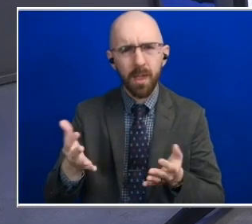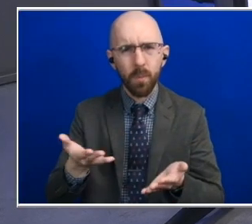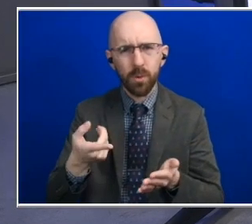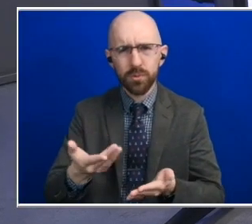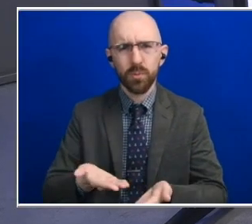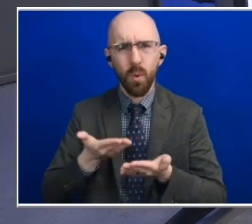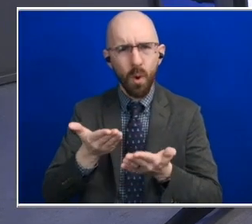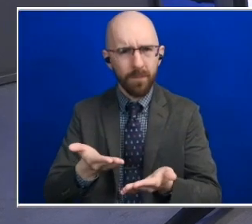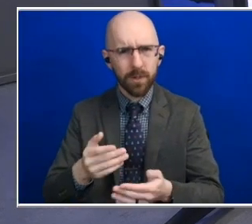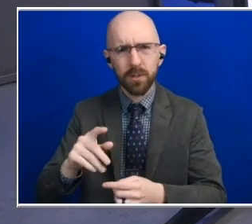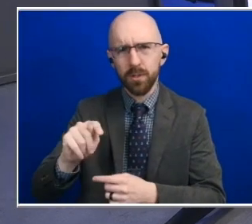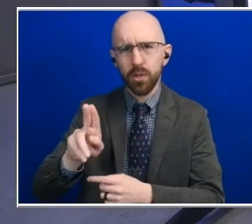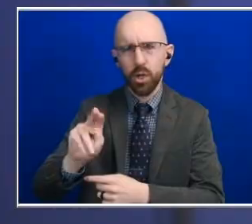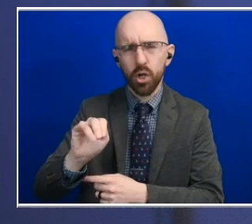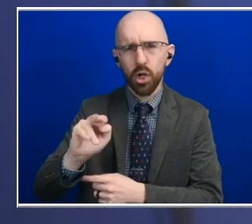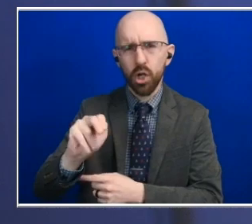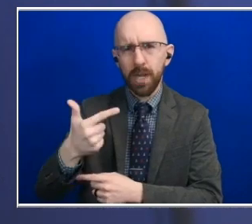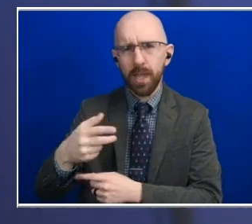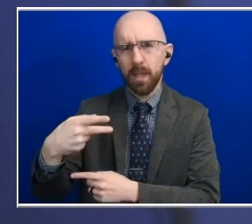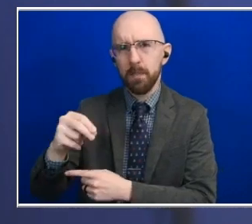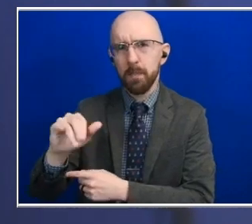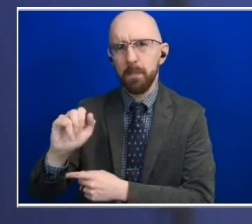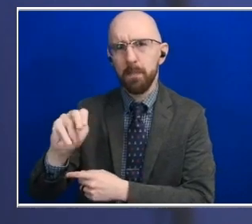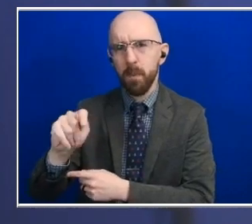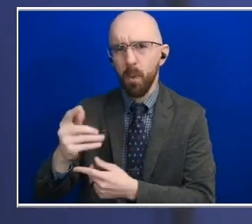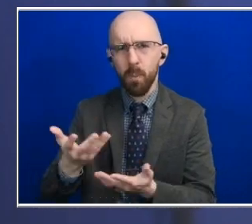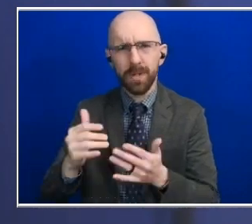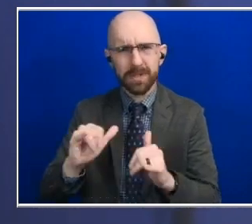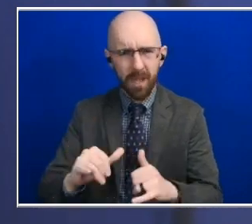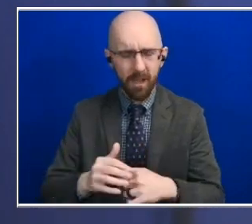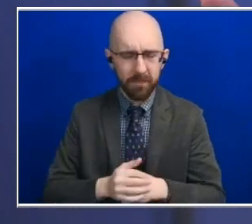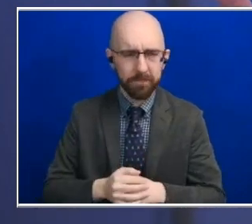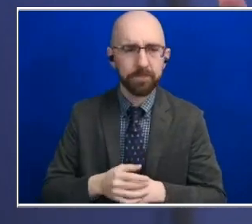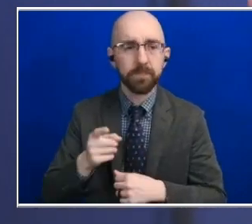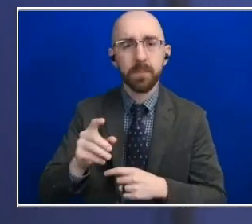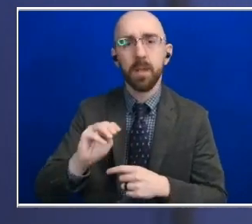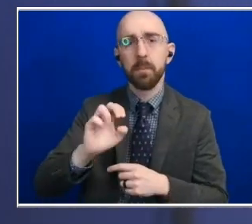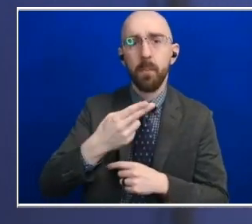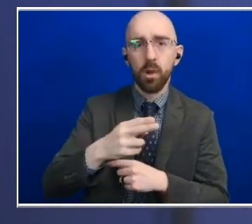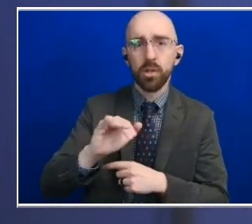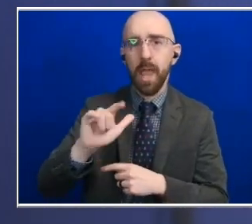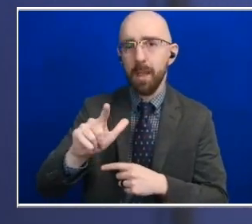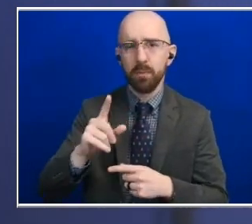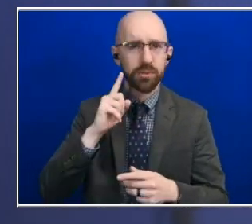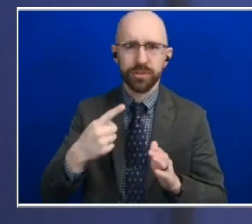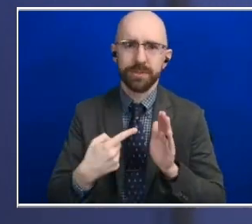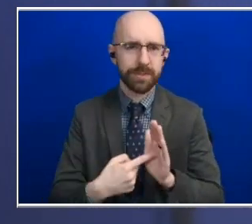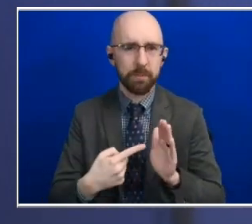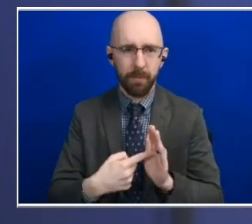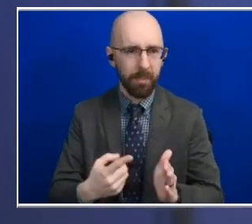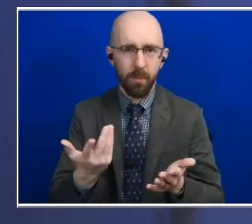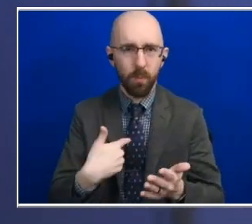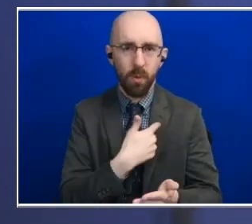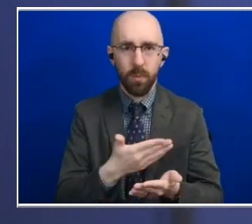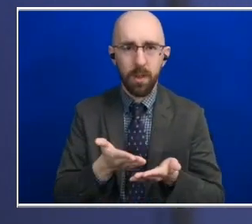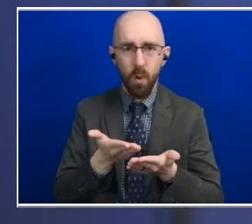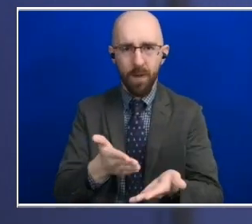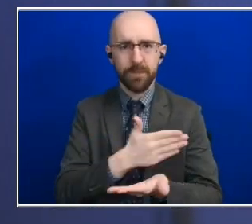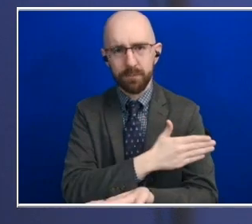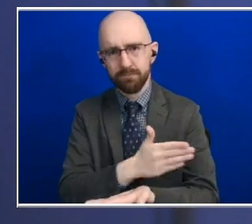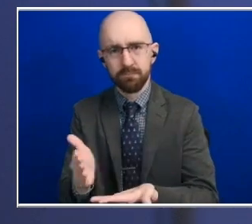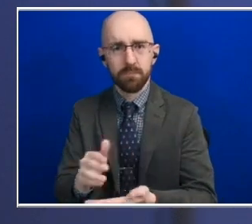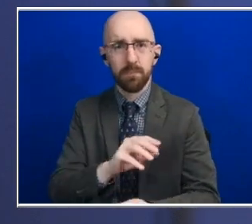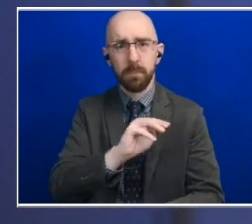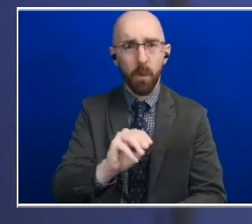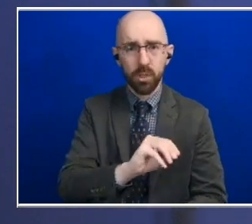does. Well, we offer in March and April, just give you an example of the breadth of what we offer. In March and April, we have